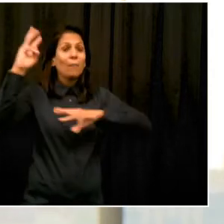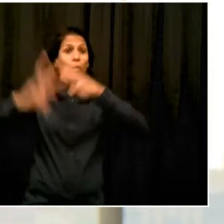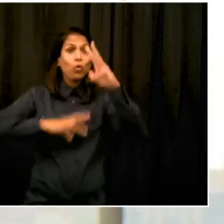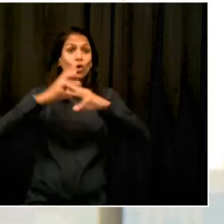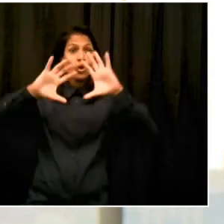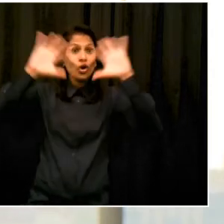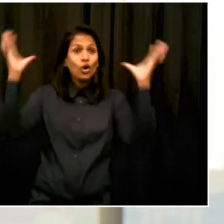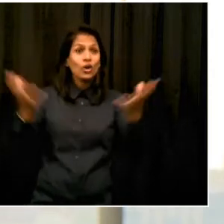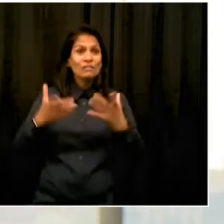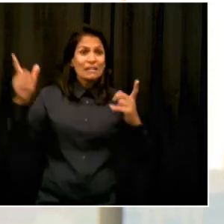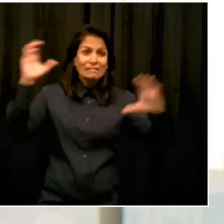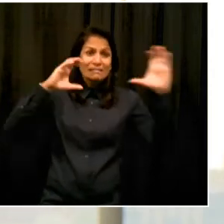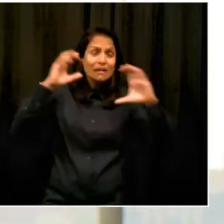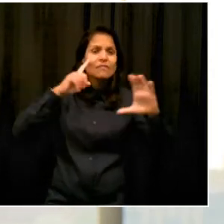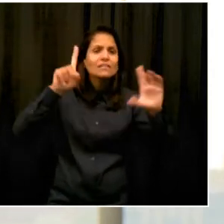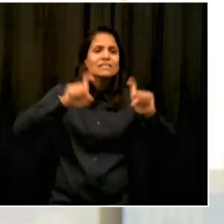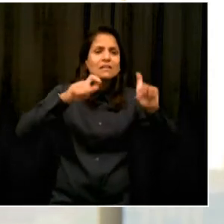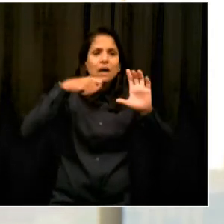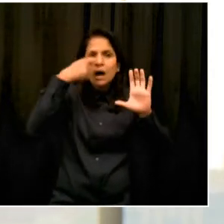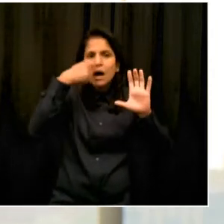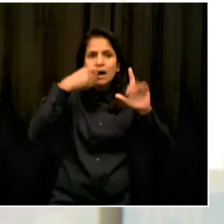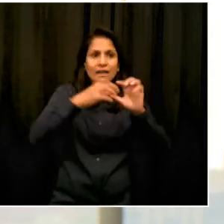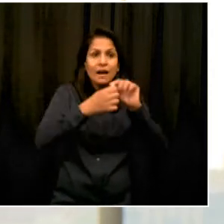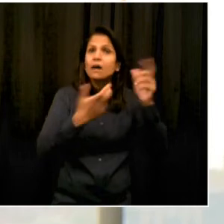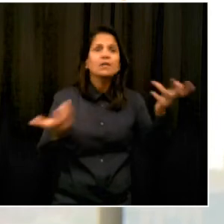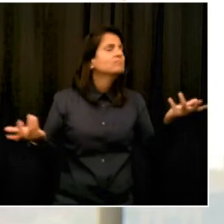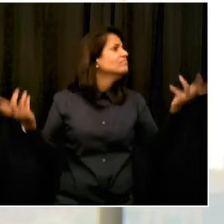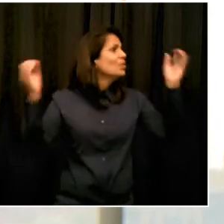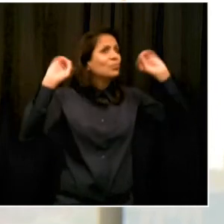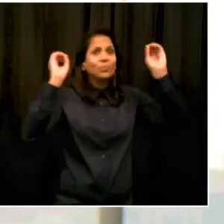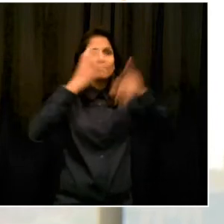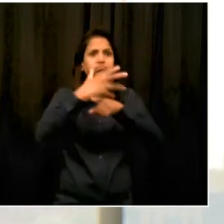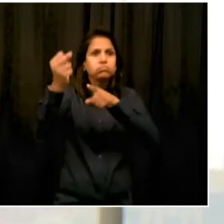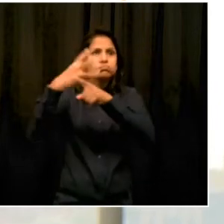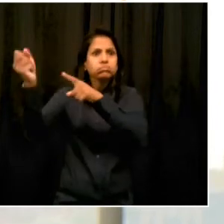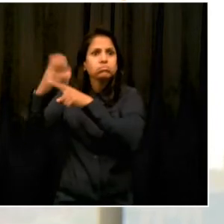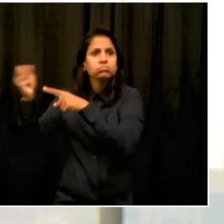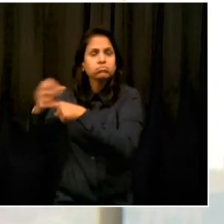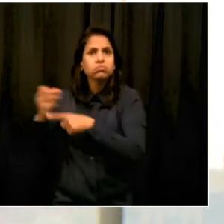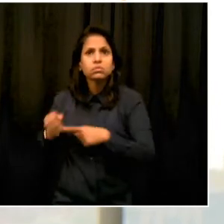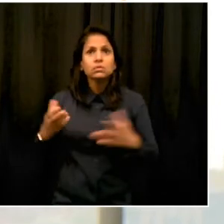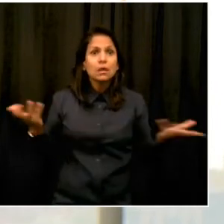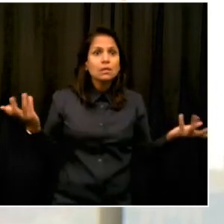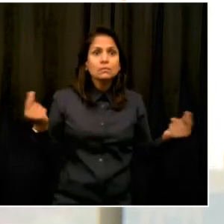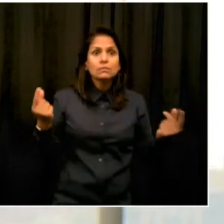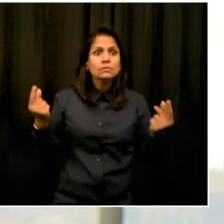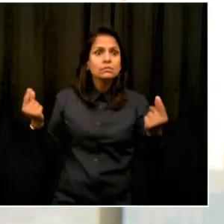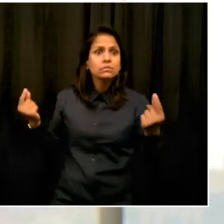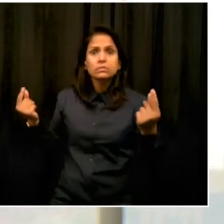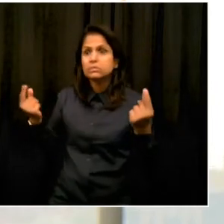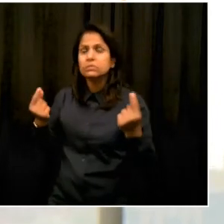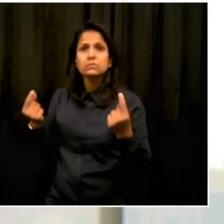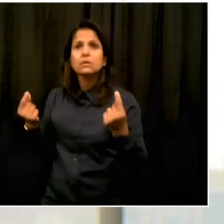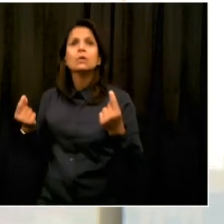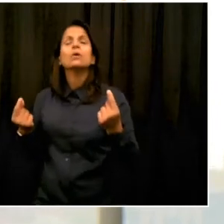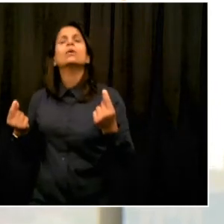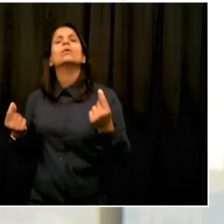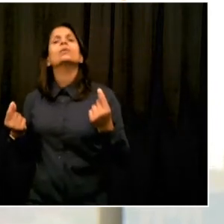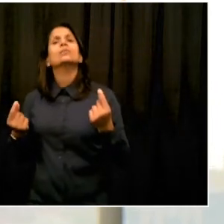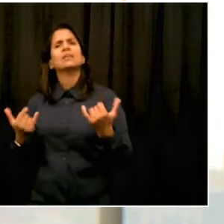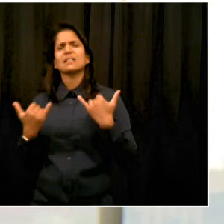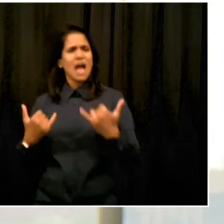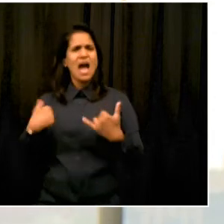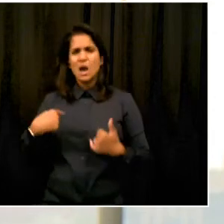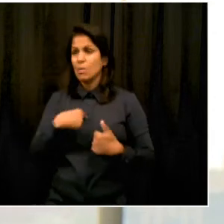and again was a sense of resignation, a cursing the darkness. Too many words